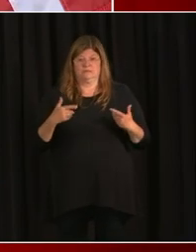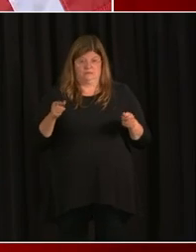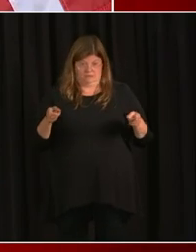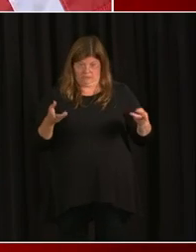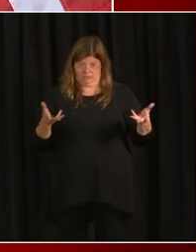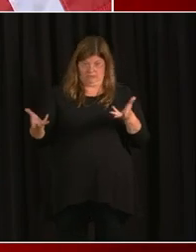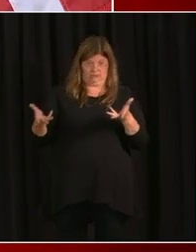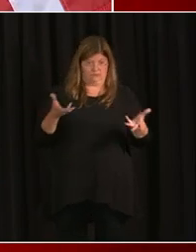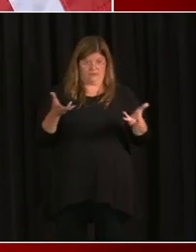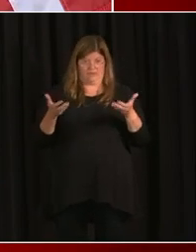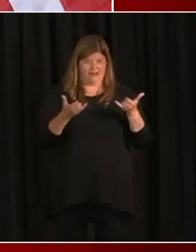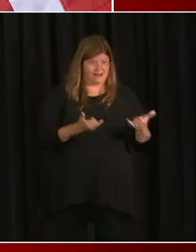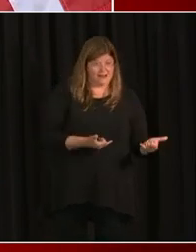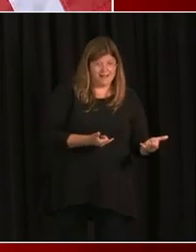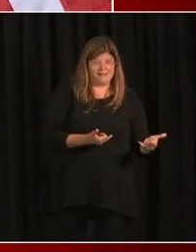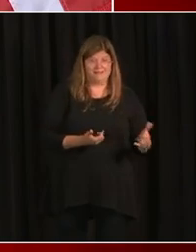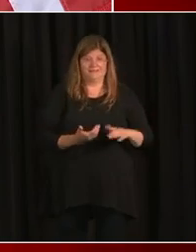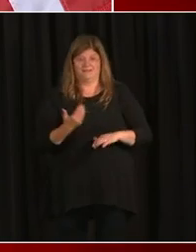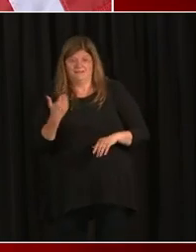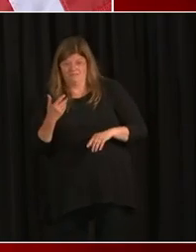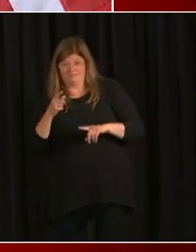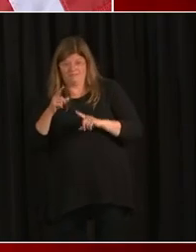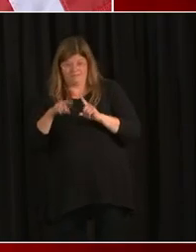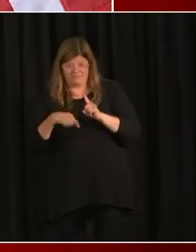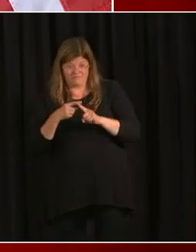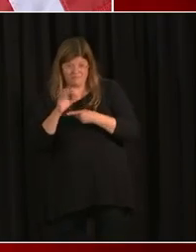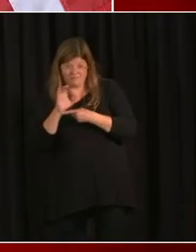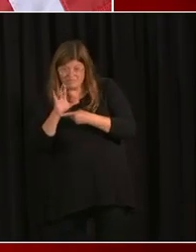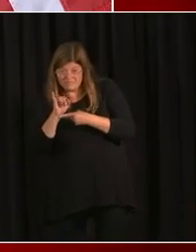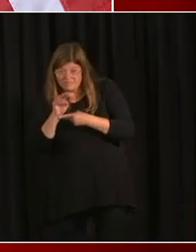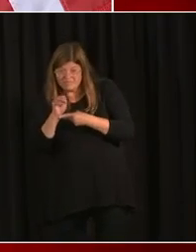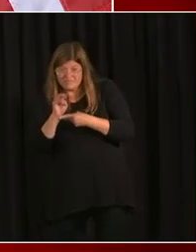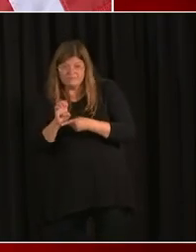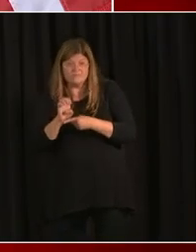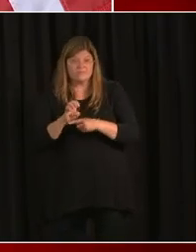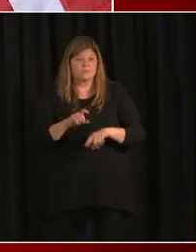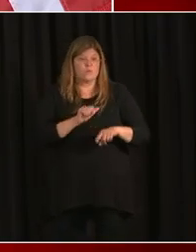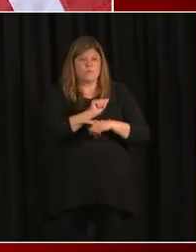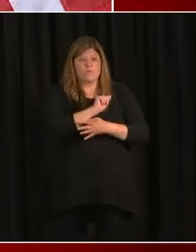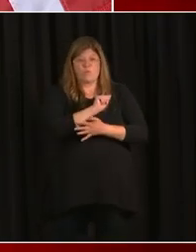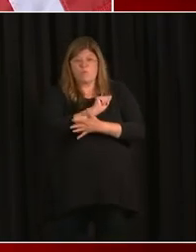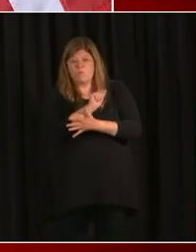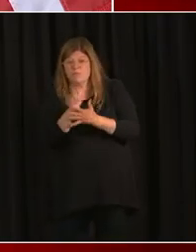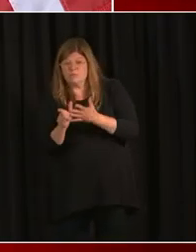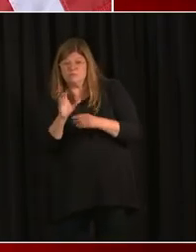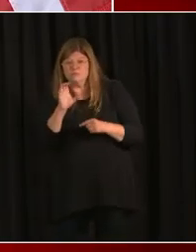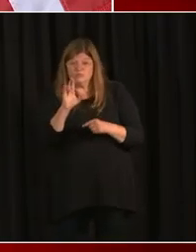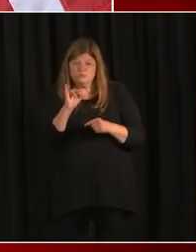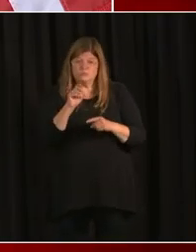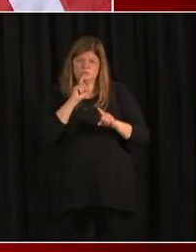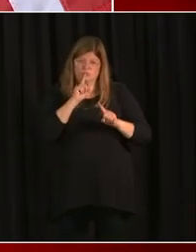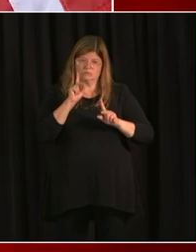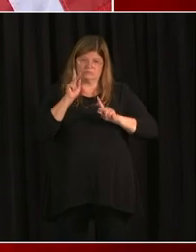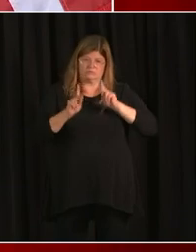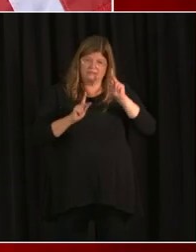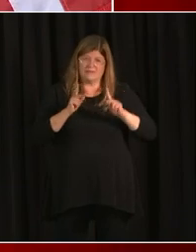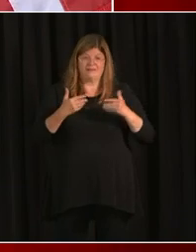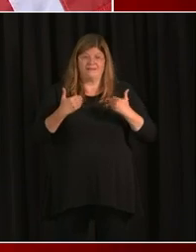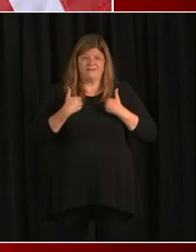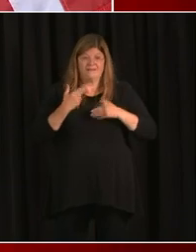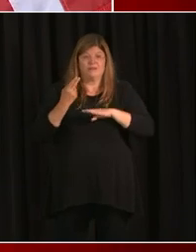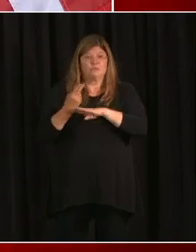that we know about this crime is that these crimes are that they're people who have probably used a